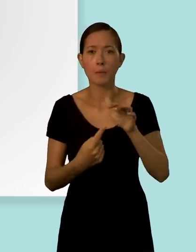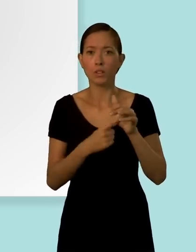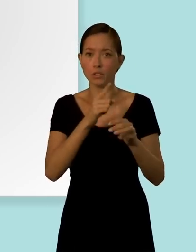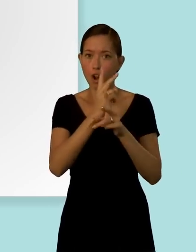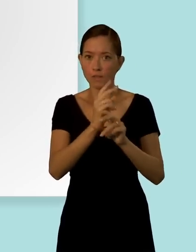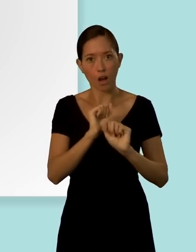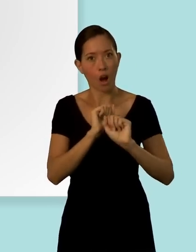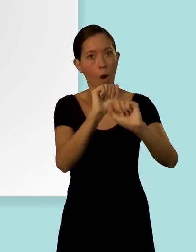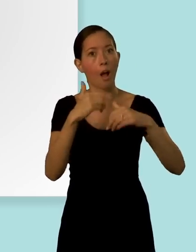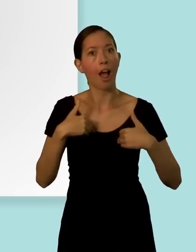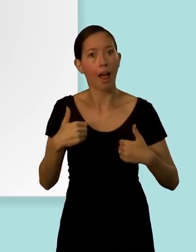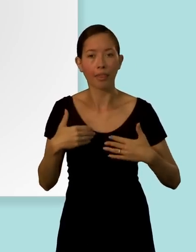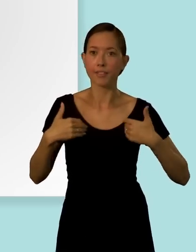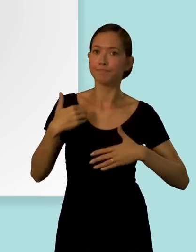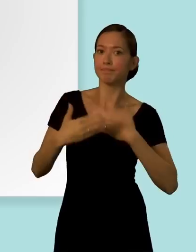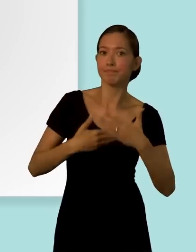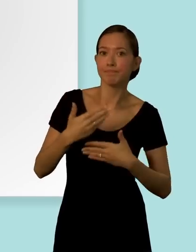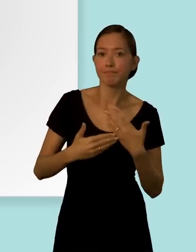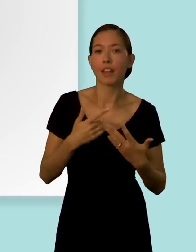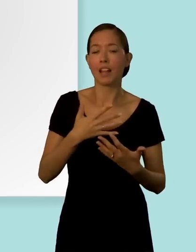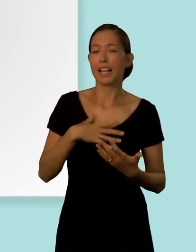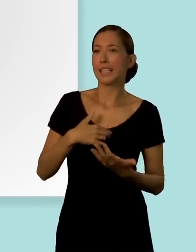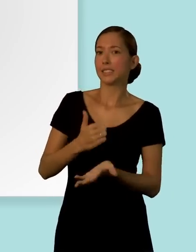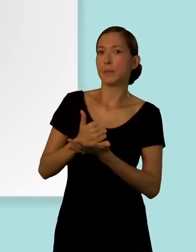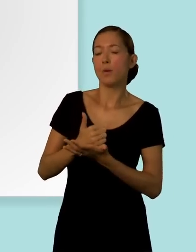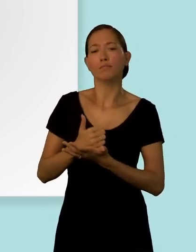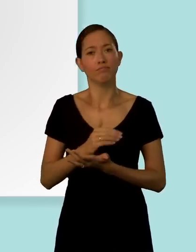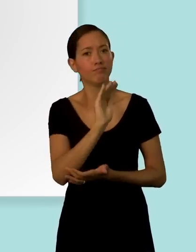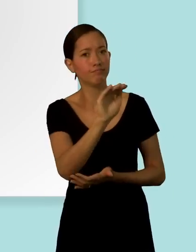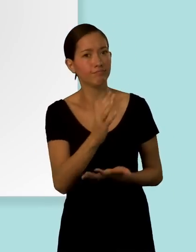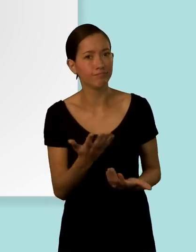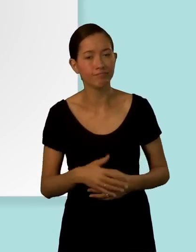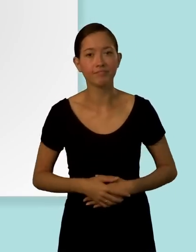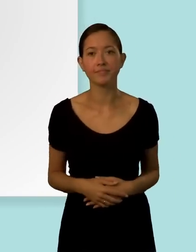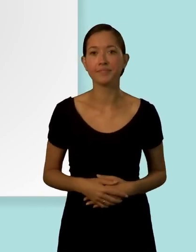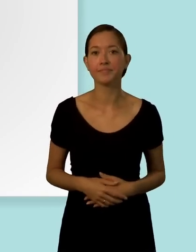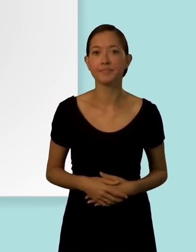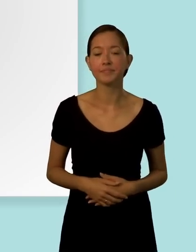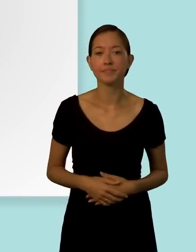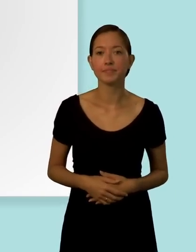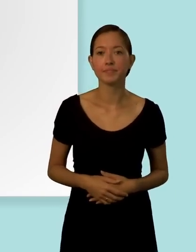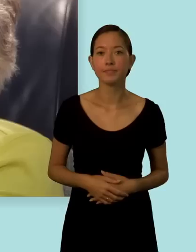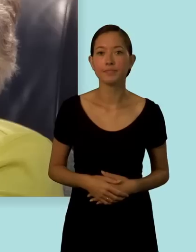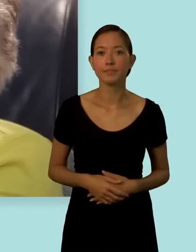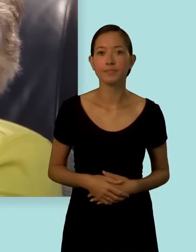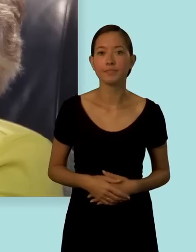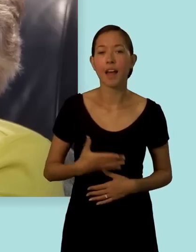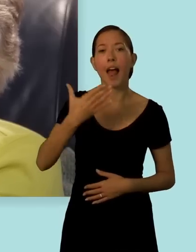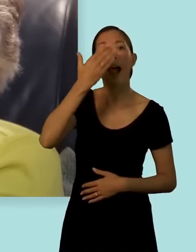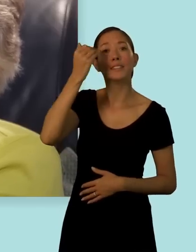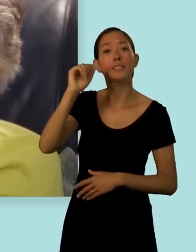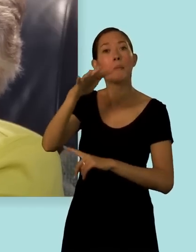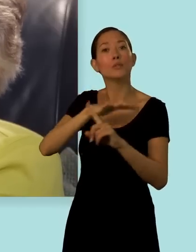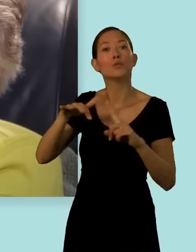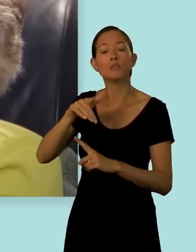rewarding. It is important that you look after your own health and well-being and turn to others for support when you need it. Alzheimer's had